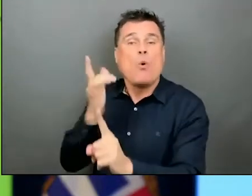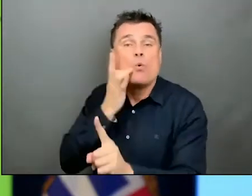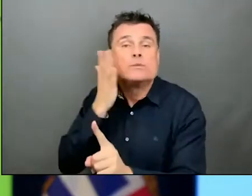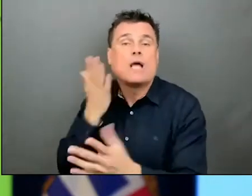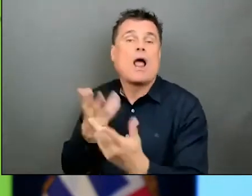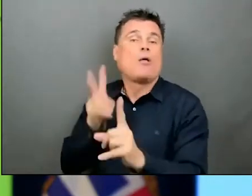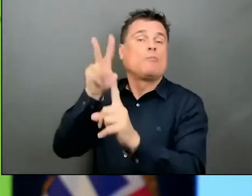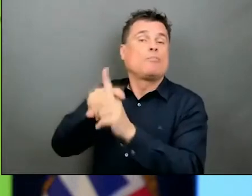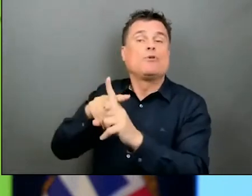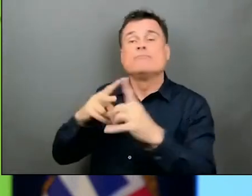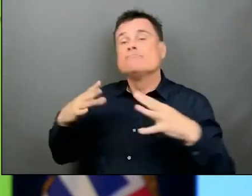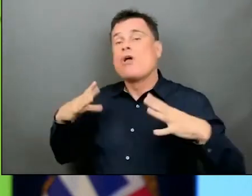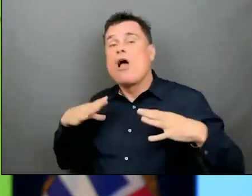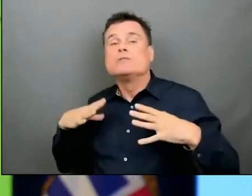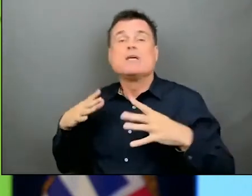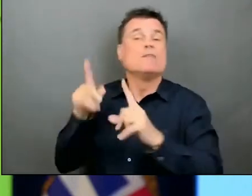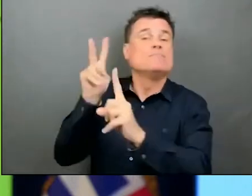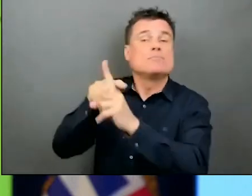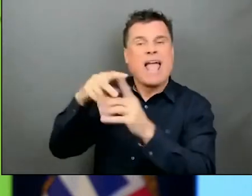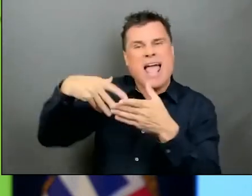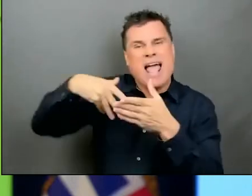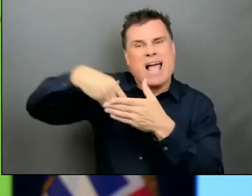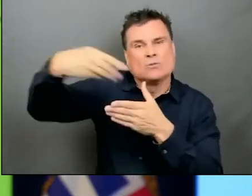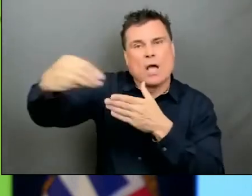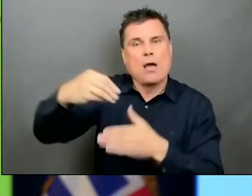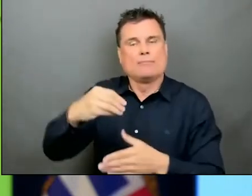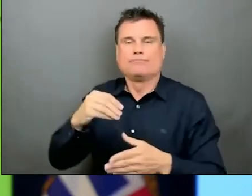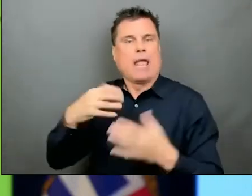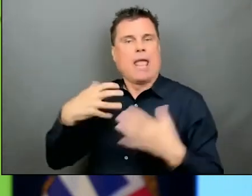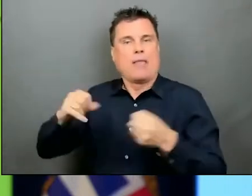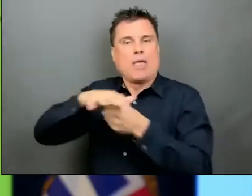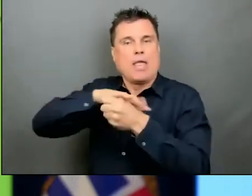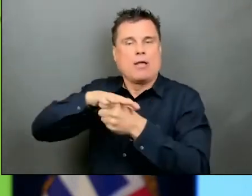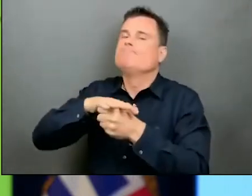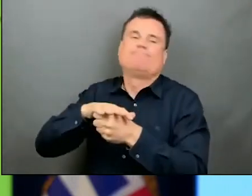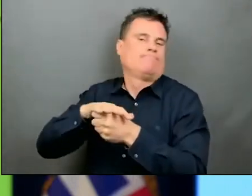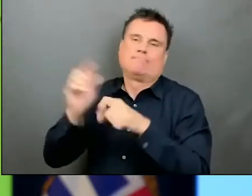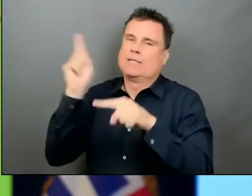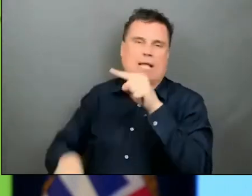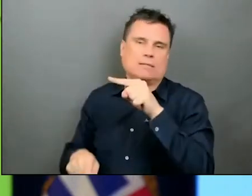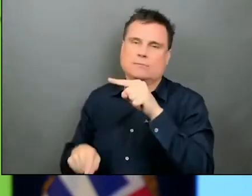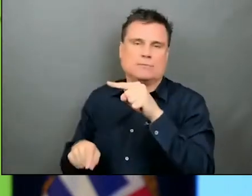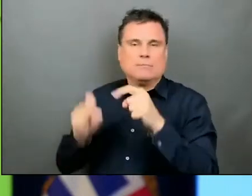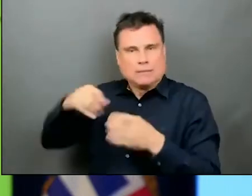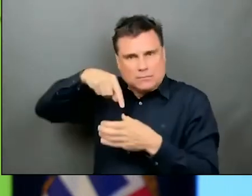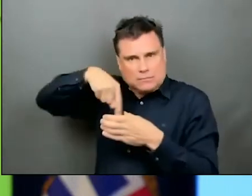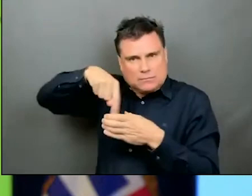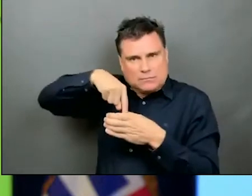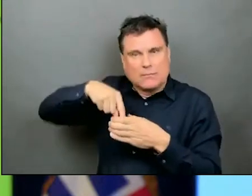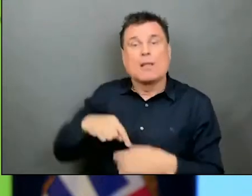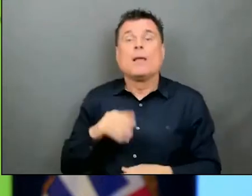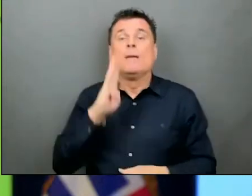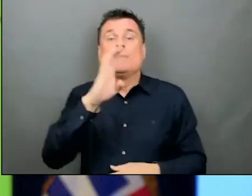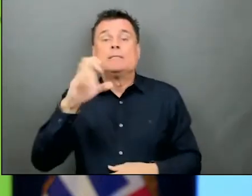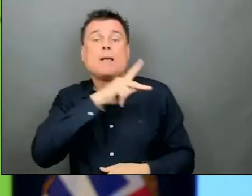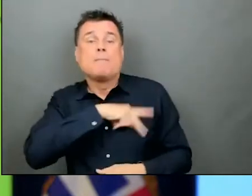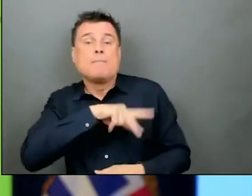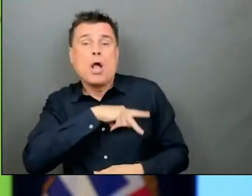their out-of-area bookings. BC Parks to inform the public about restrictions and refund bookings where necessary.